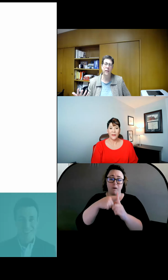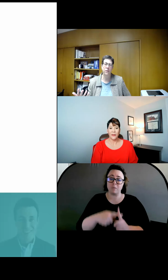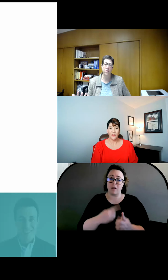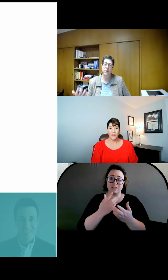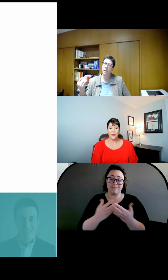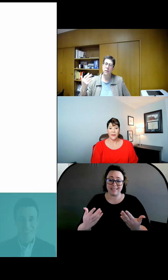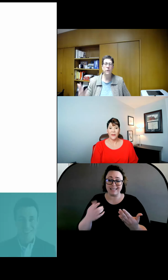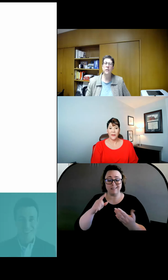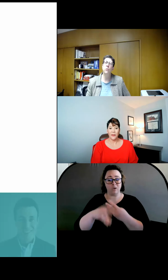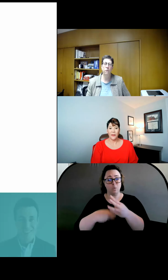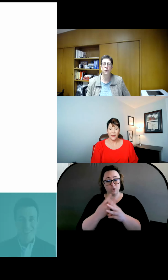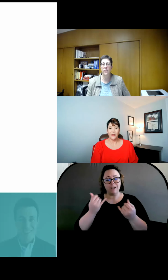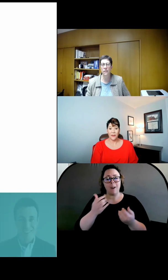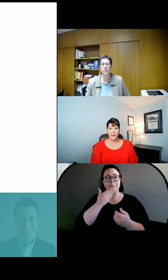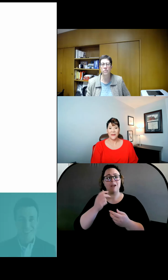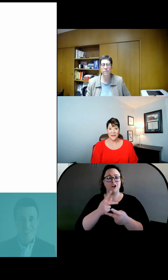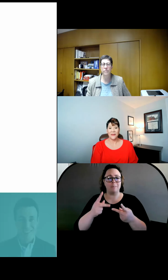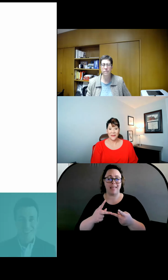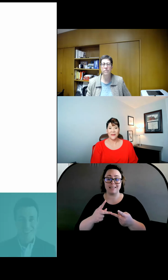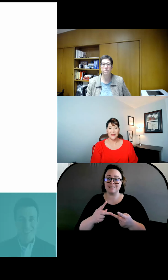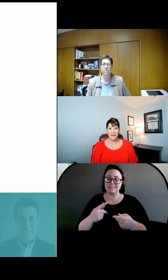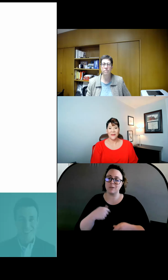better place, and we need more folks like you.